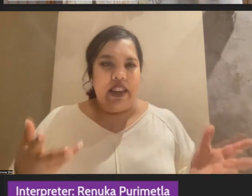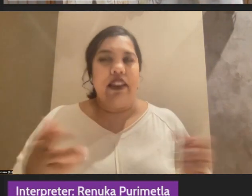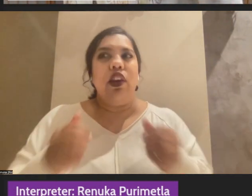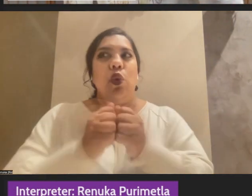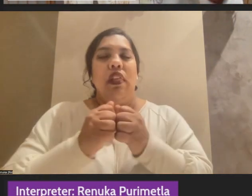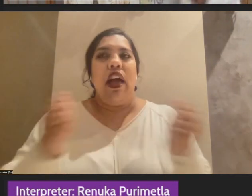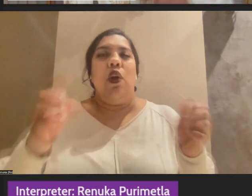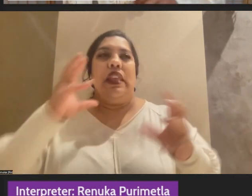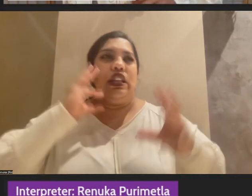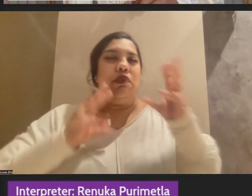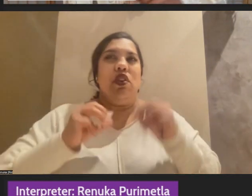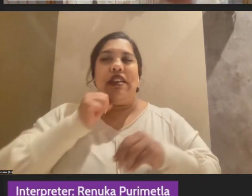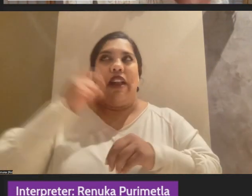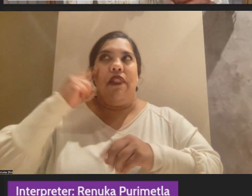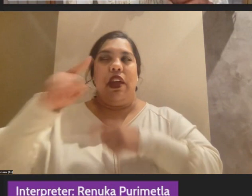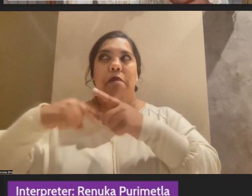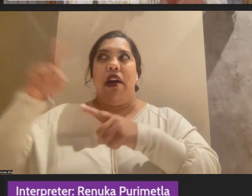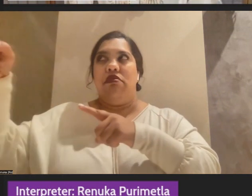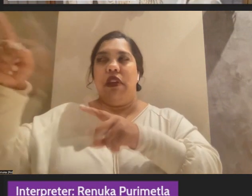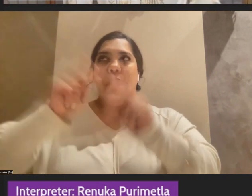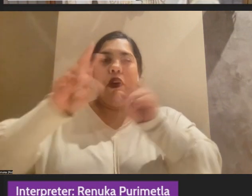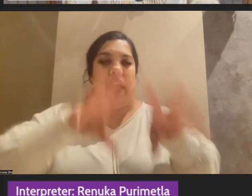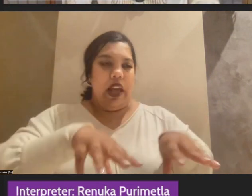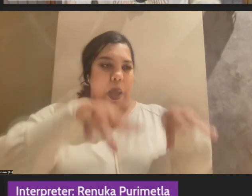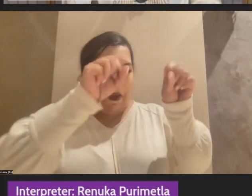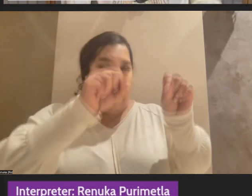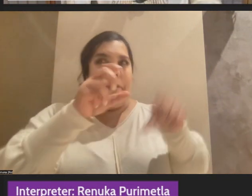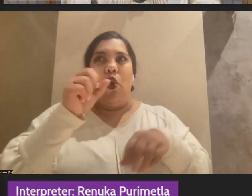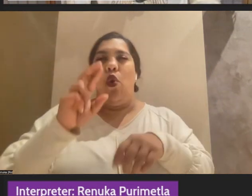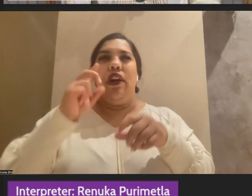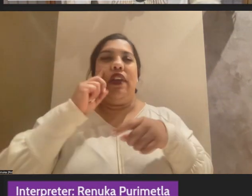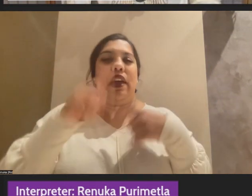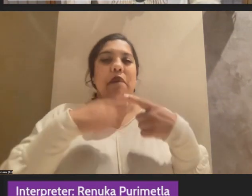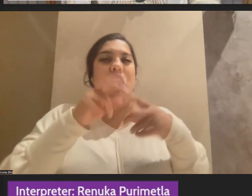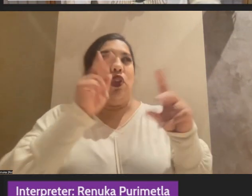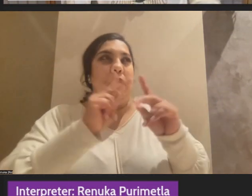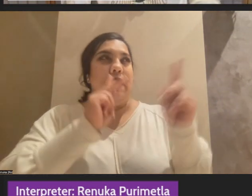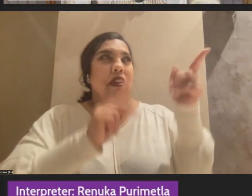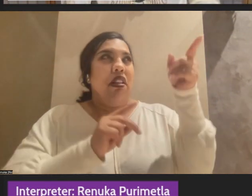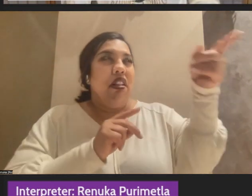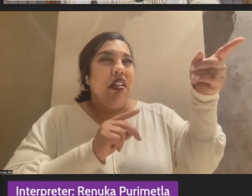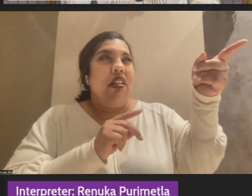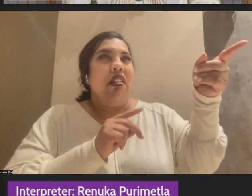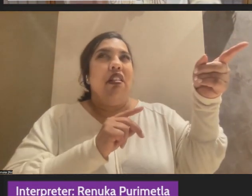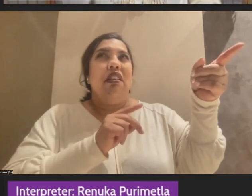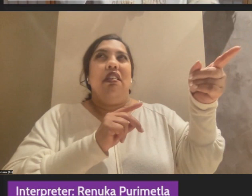consciousness of colonization or cognitive imperialism trying to force me into,